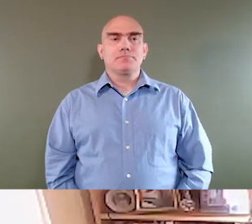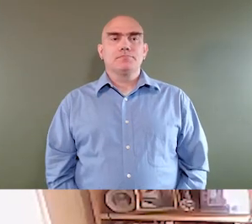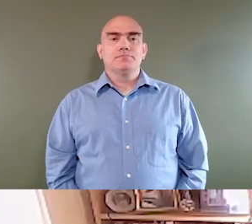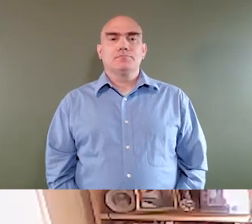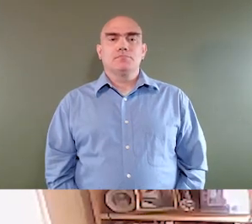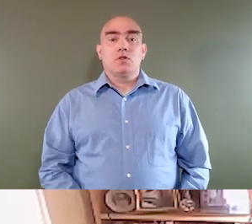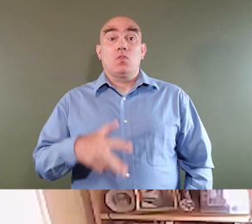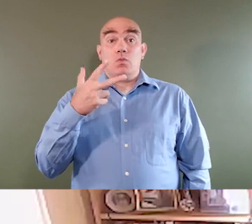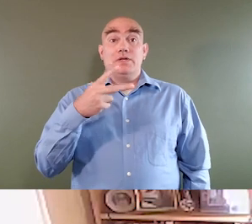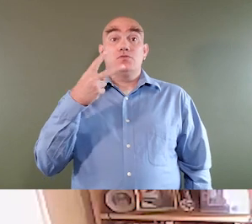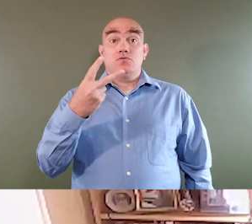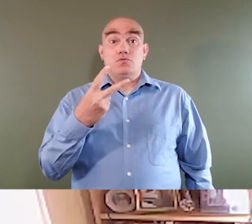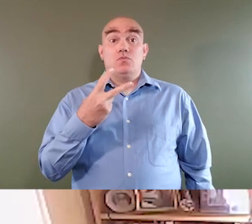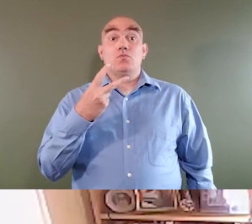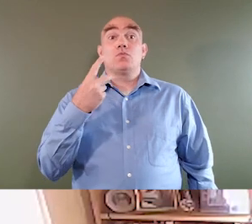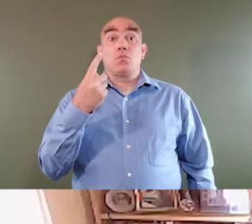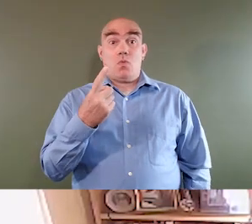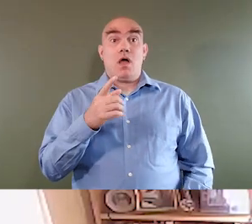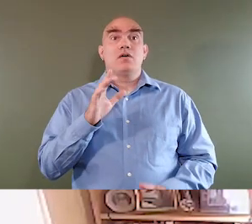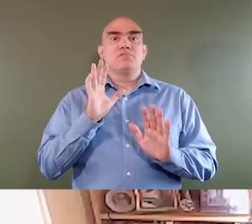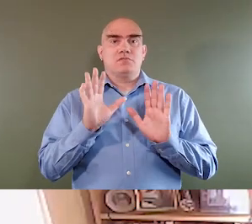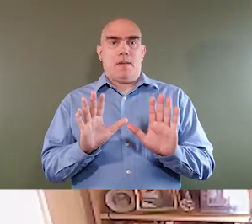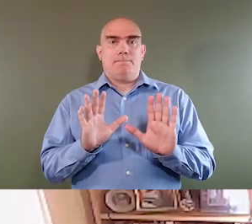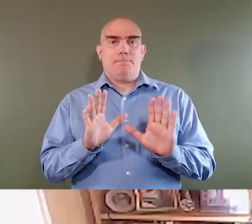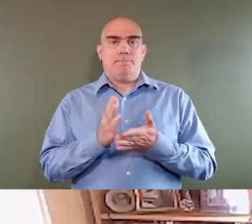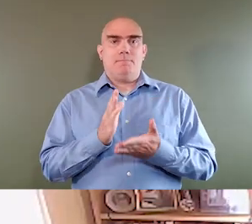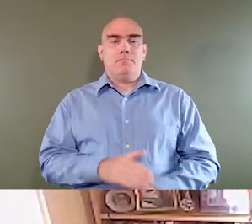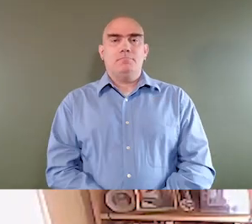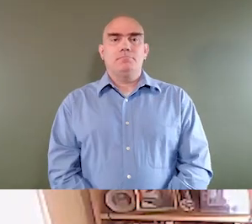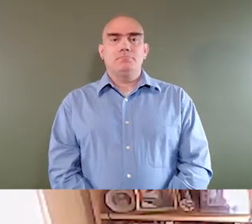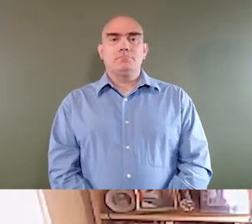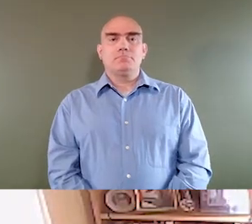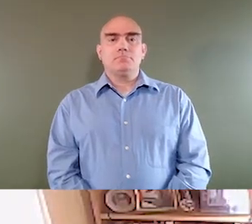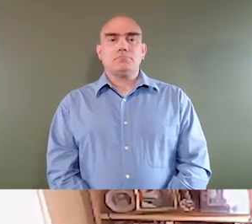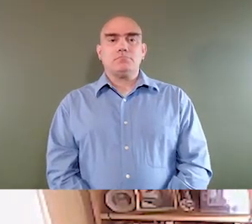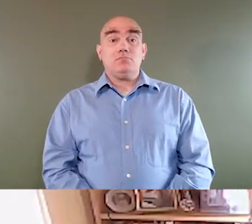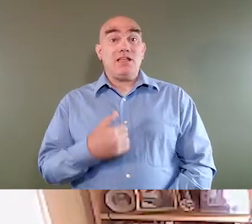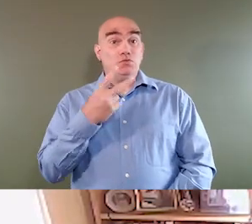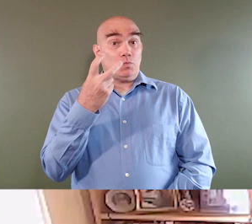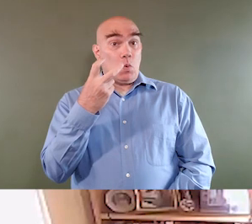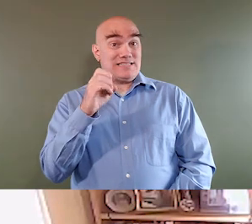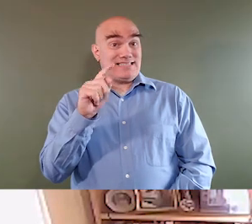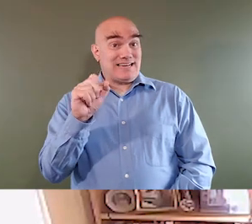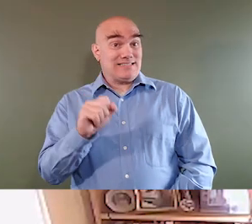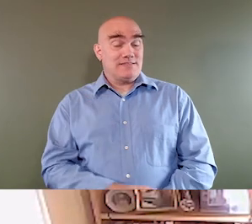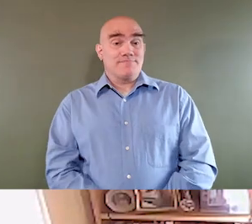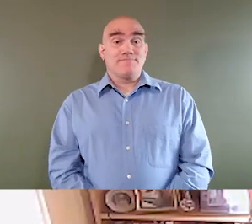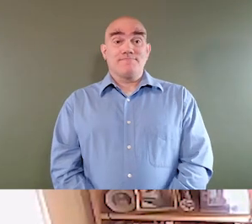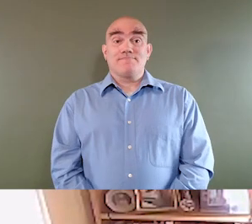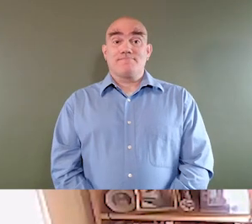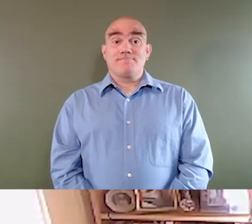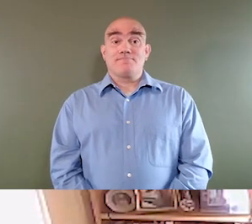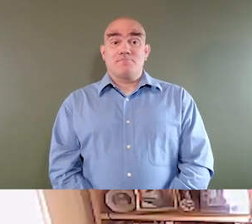3, 2, 1, and stop. You've got 2 more sets. Take